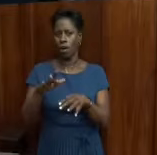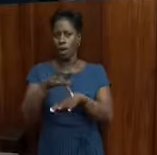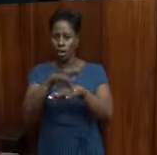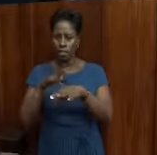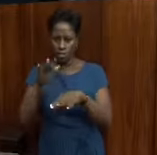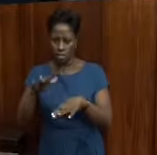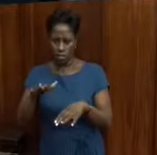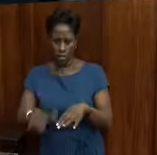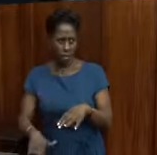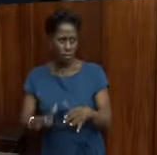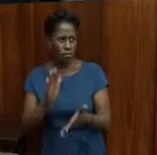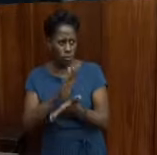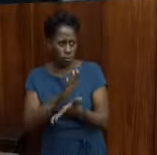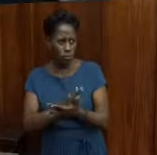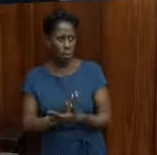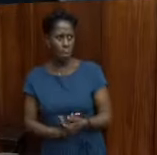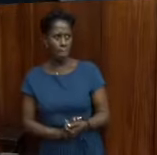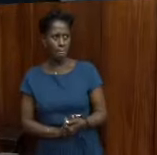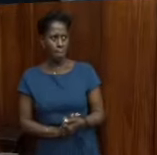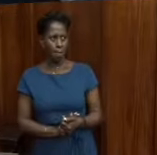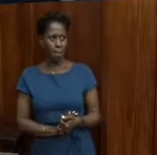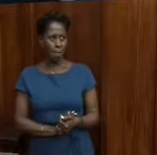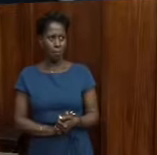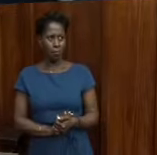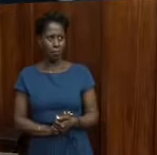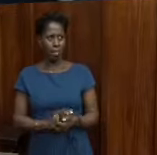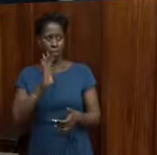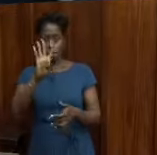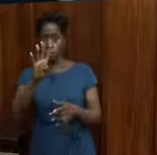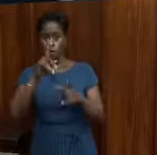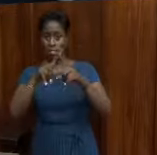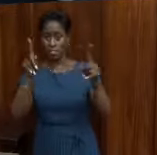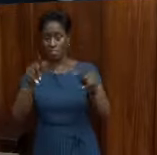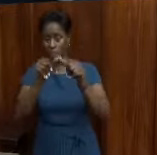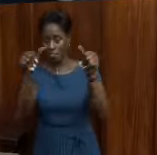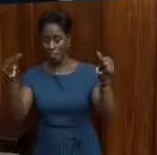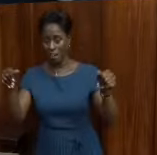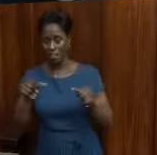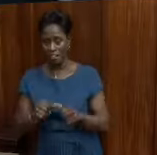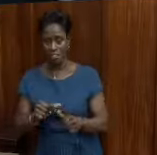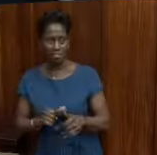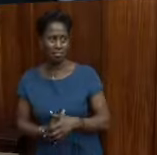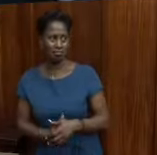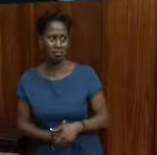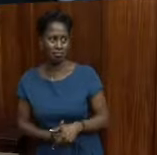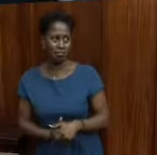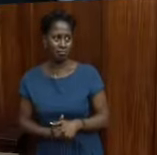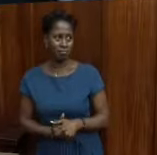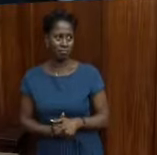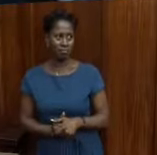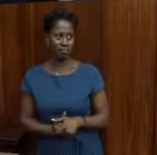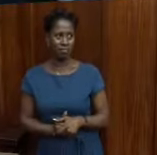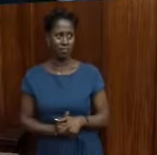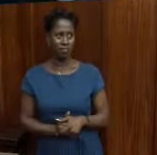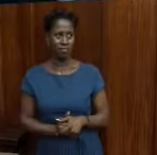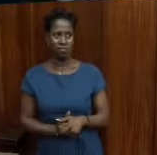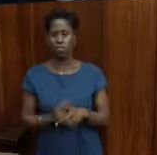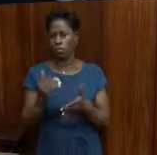Training in each area will be undertaken in a 3-month cycle to run concurrently.